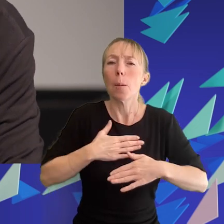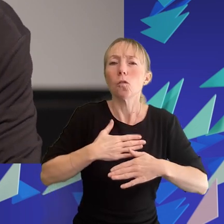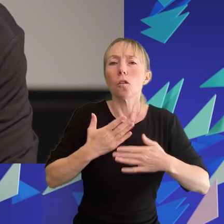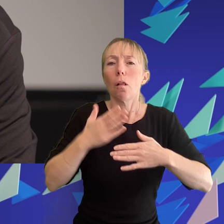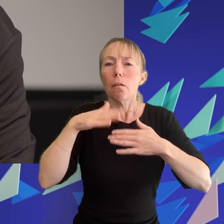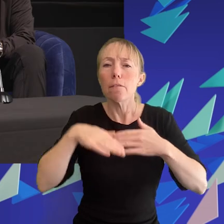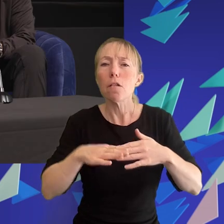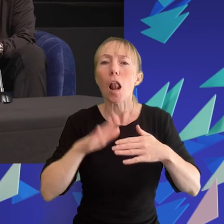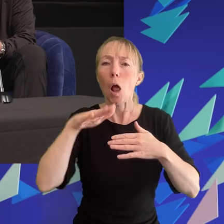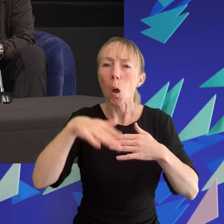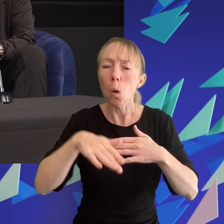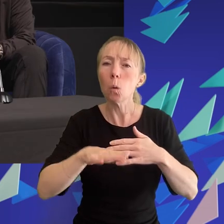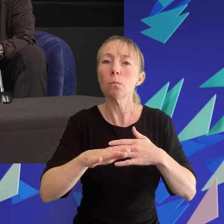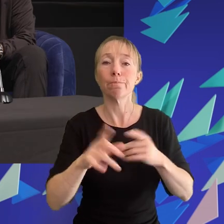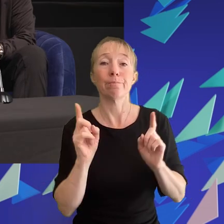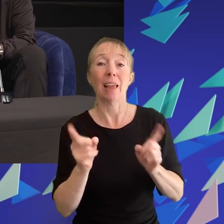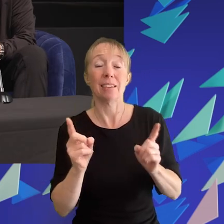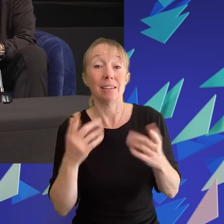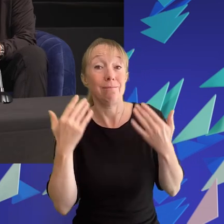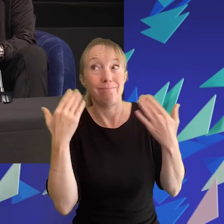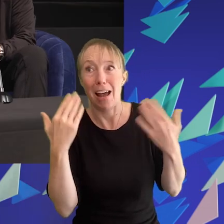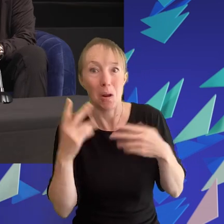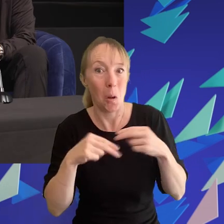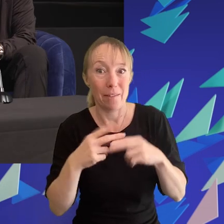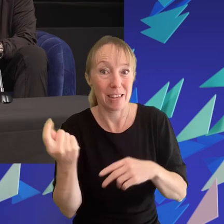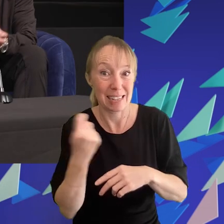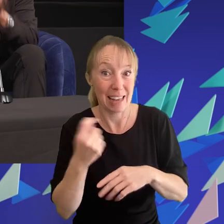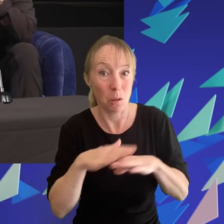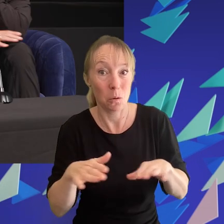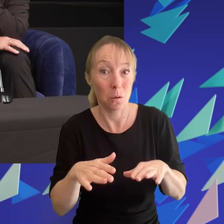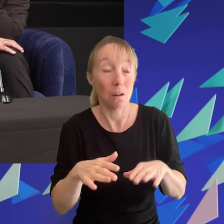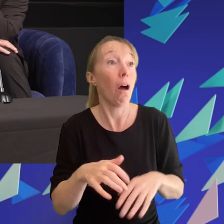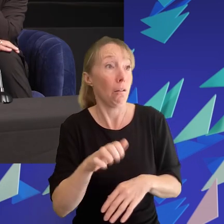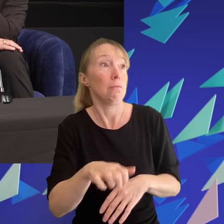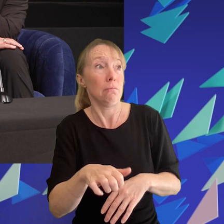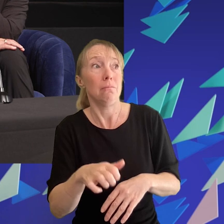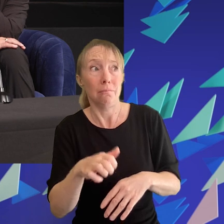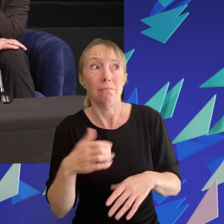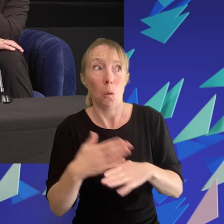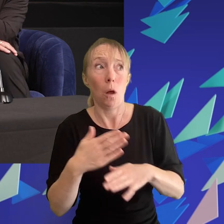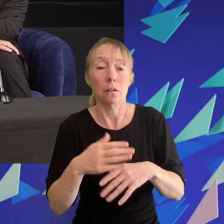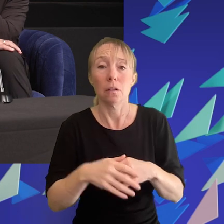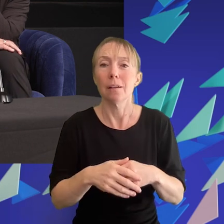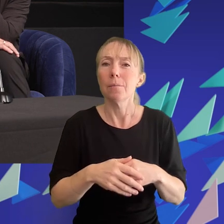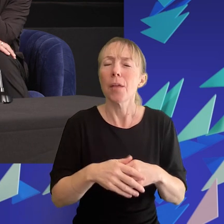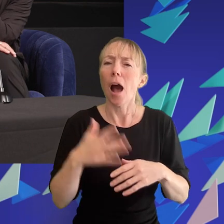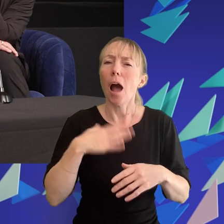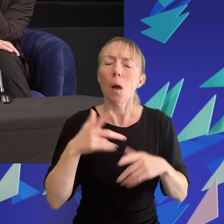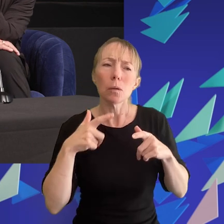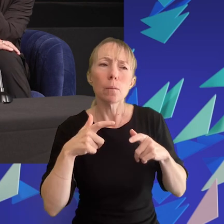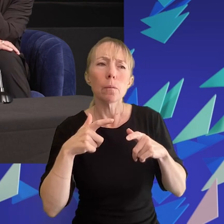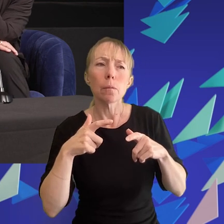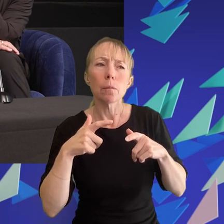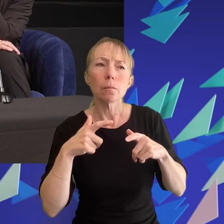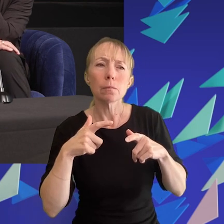flow. And that was it. I don't know if it worked or not. It really was an experiment. I want to stay with this idea